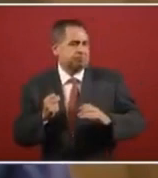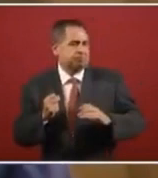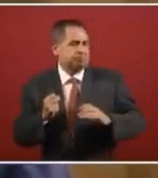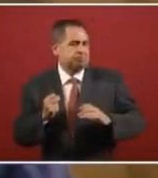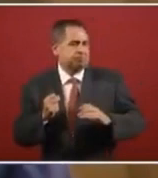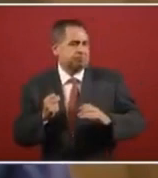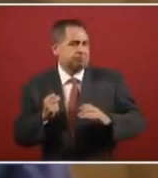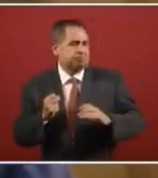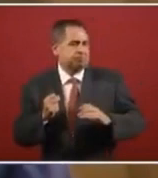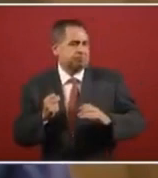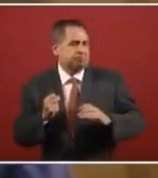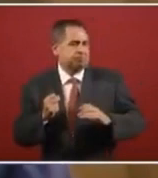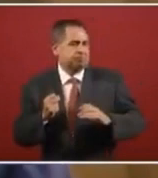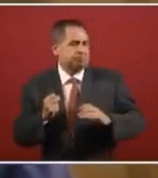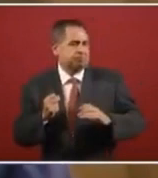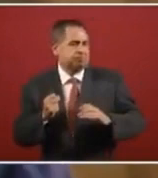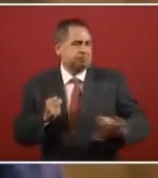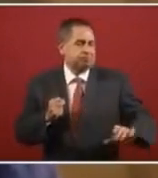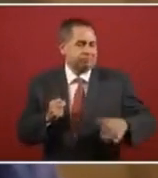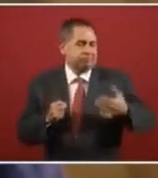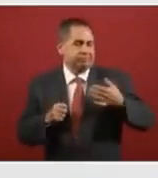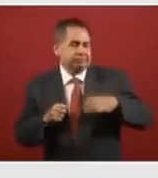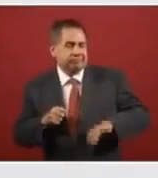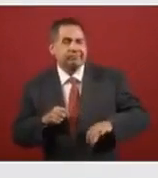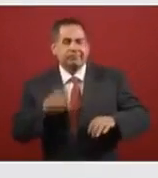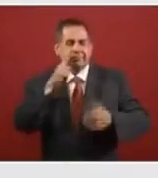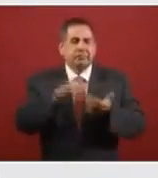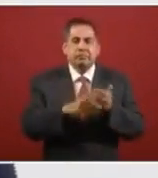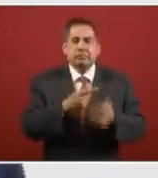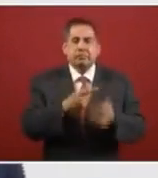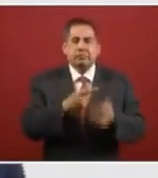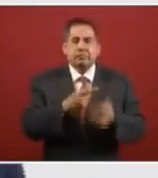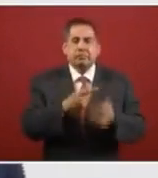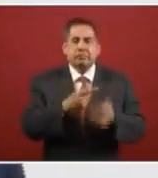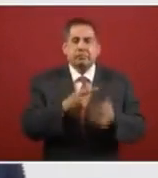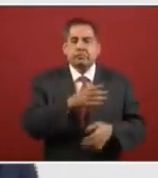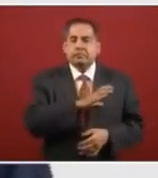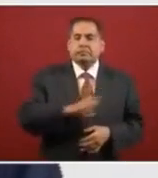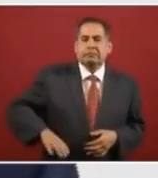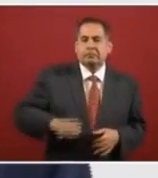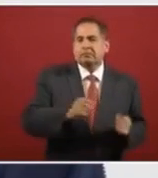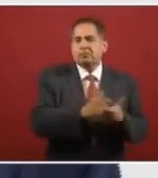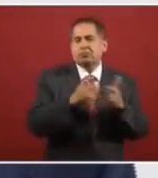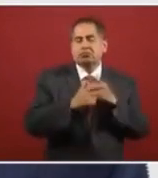people to favor a candidate or a party